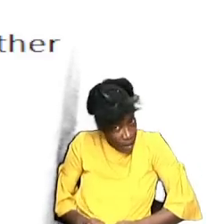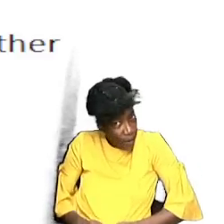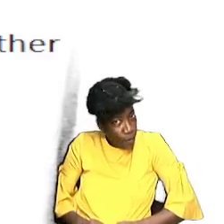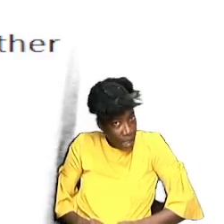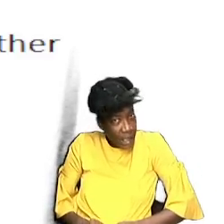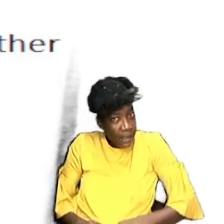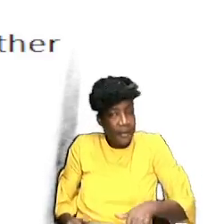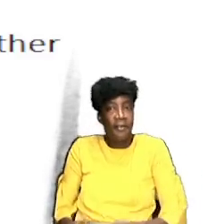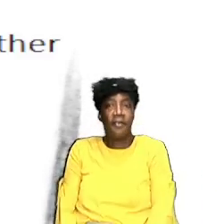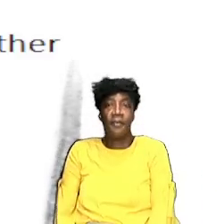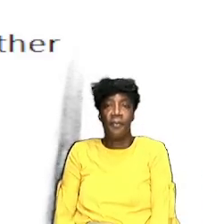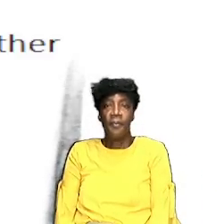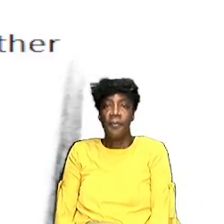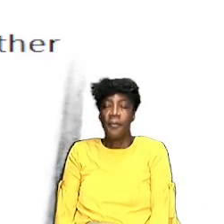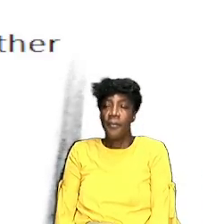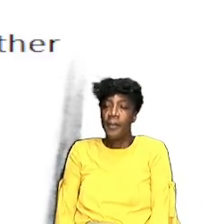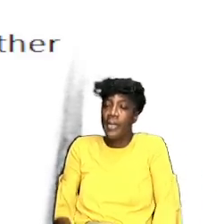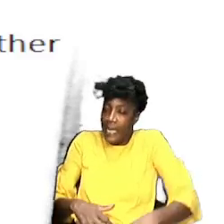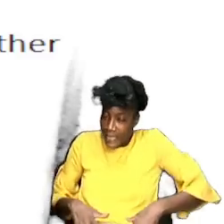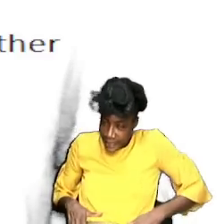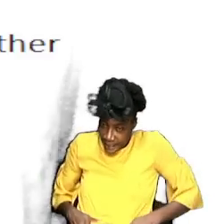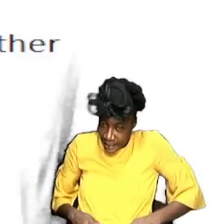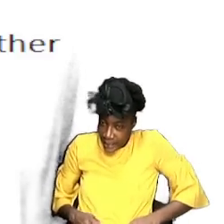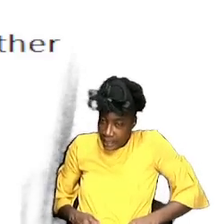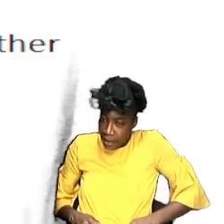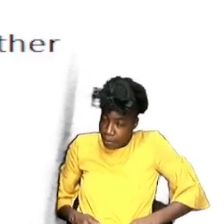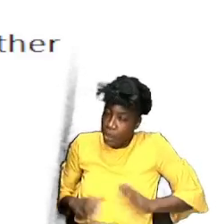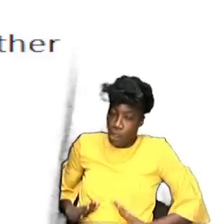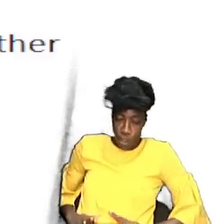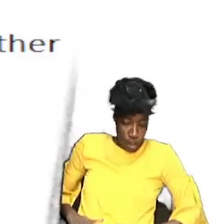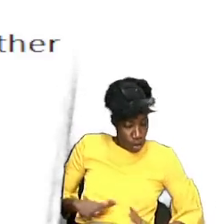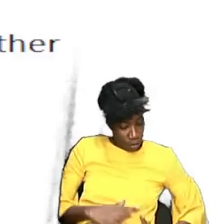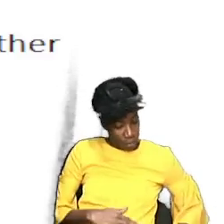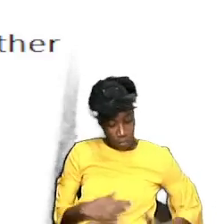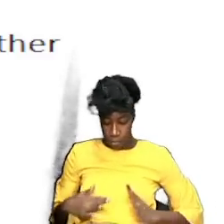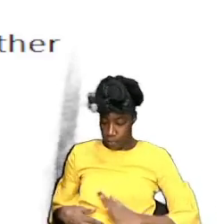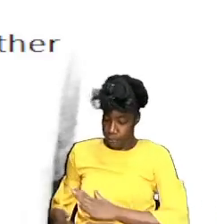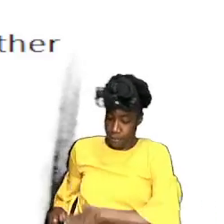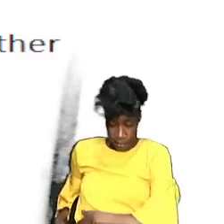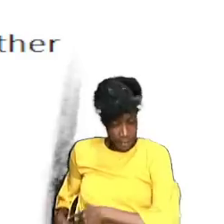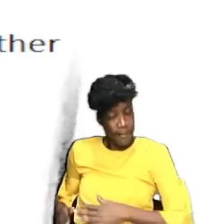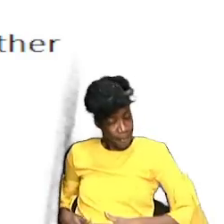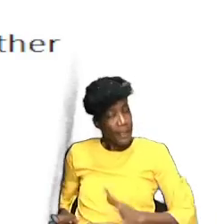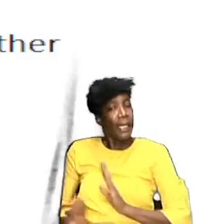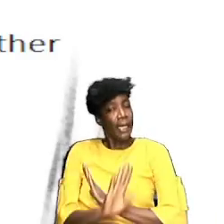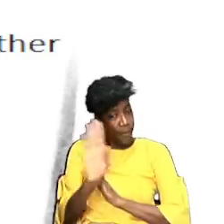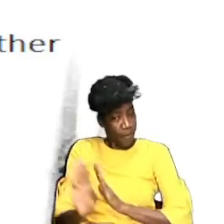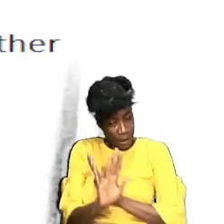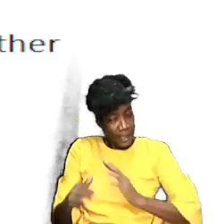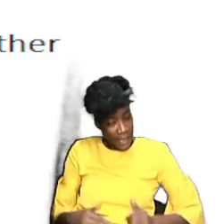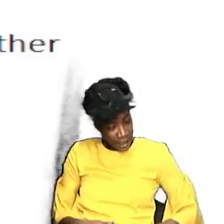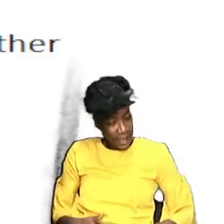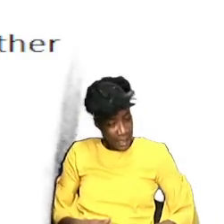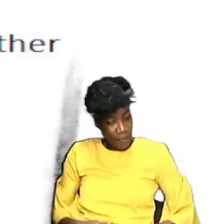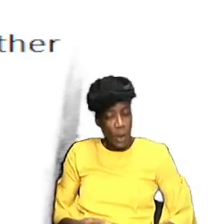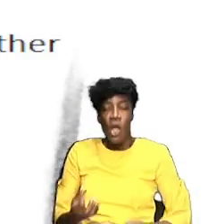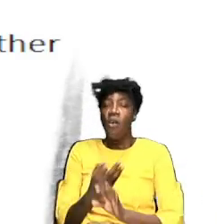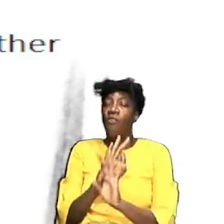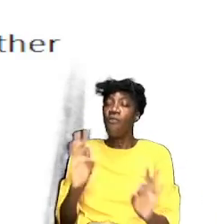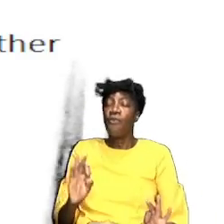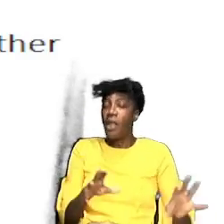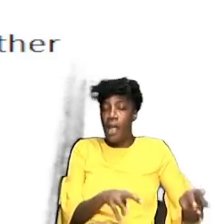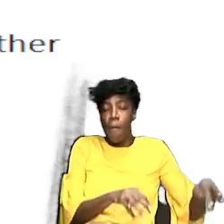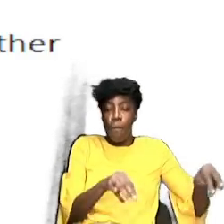right? And what it did, it kept the clothes together. In other words, it protect them and it allow for free